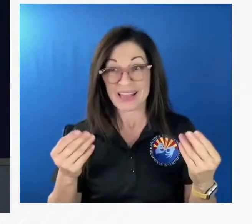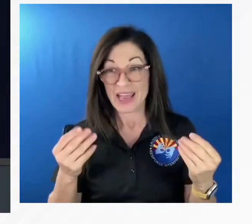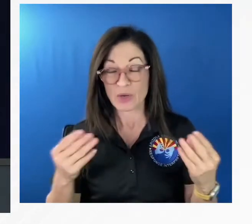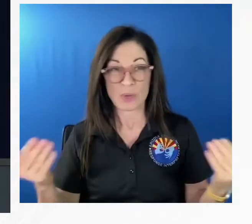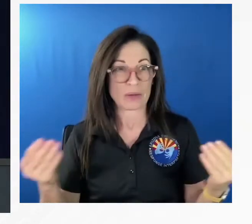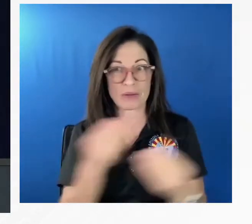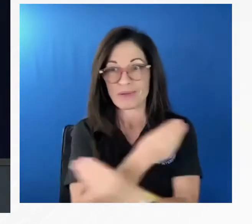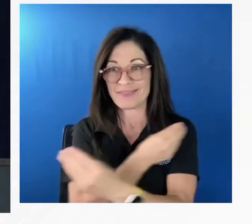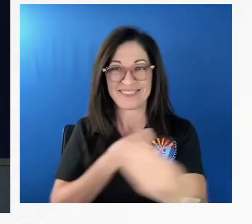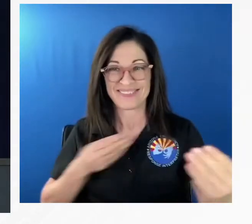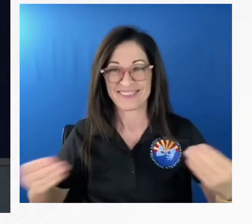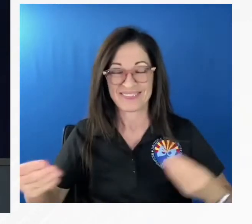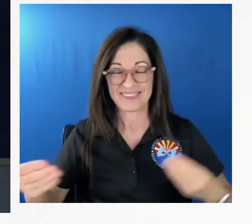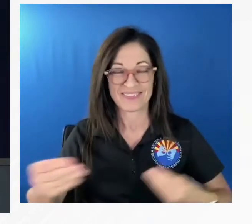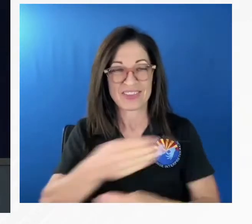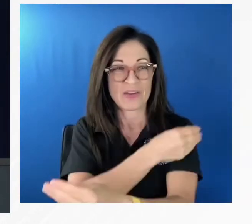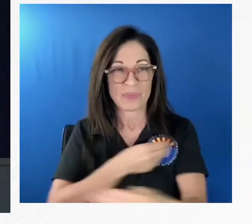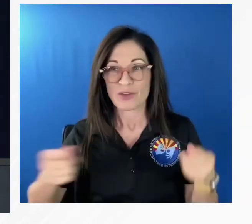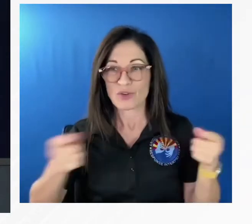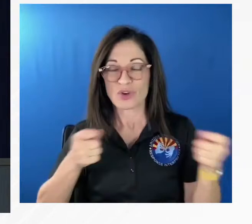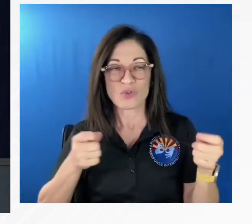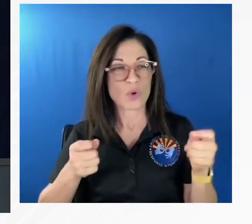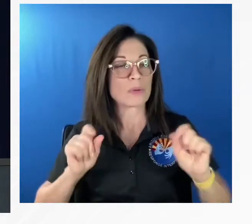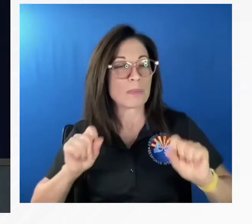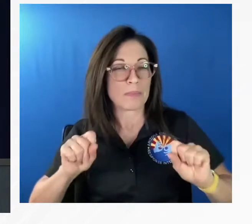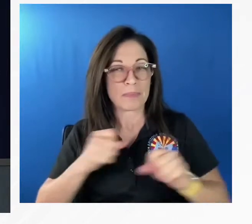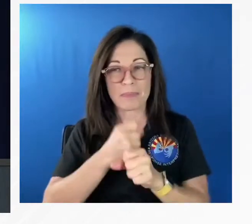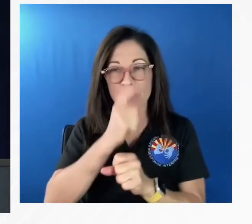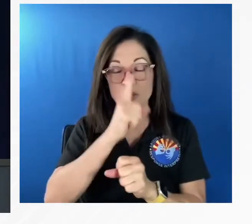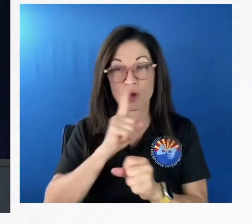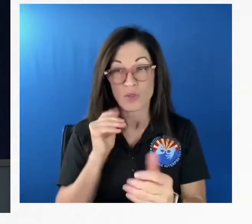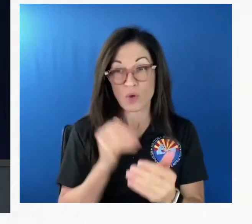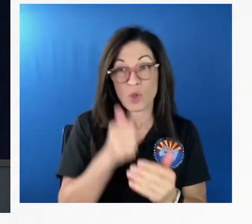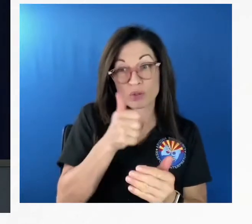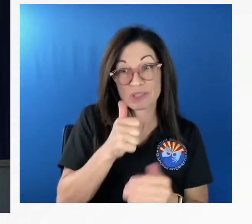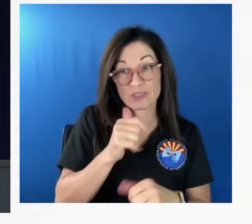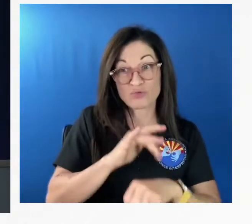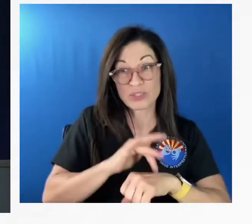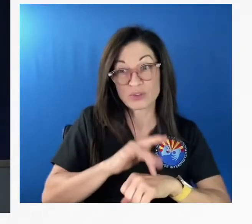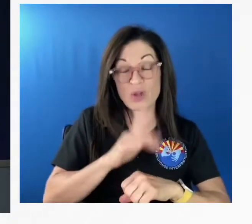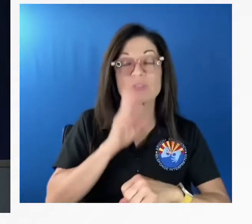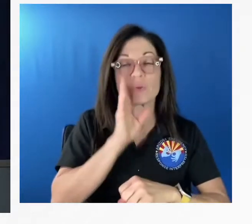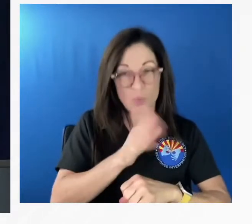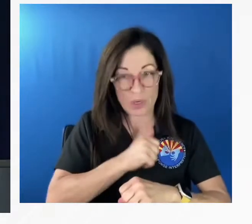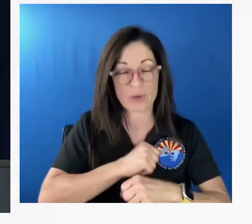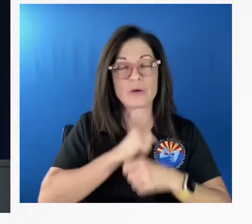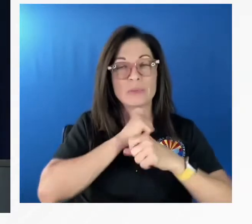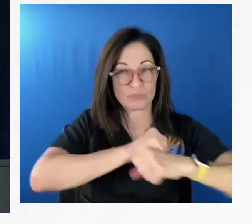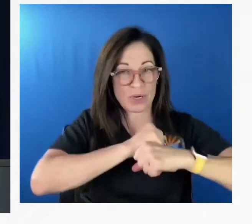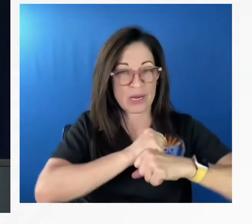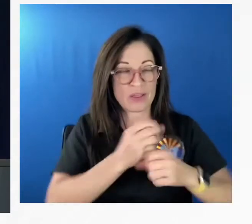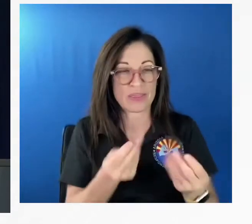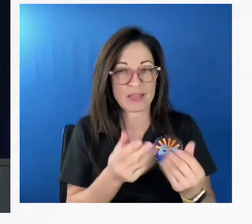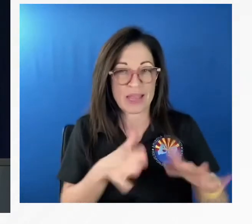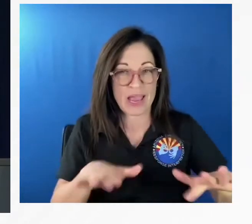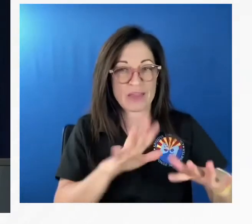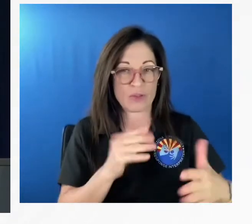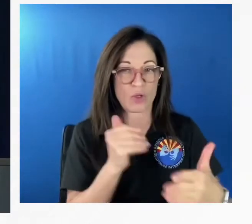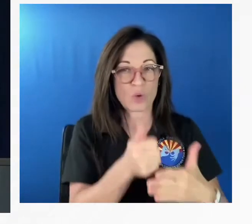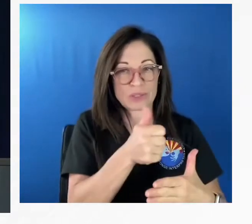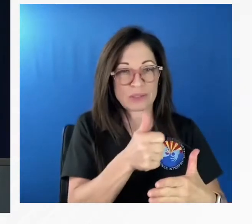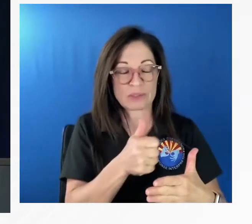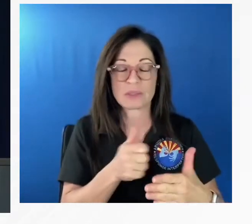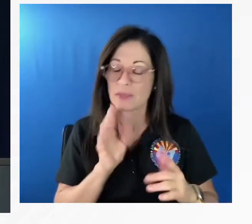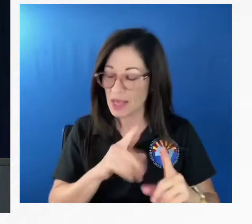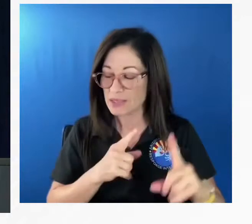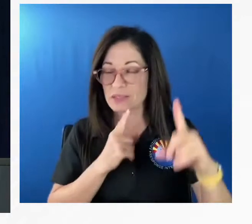state in an effort to make sure the closest resource is protecting the land that they're near. And that's really the whole